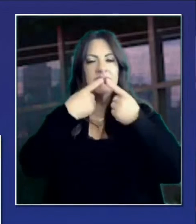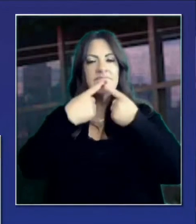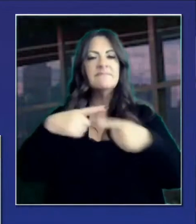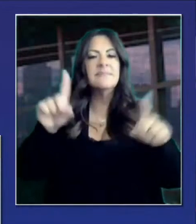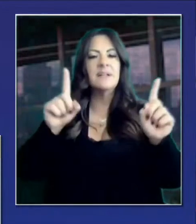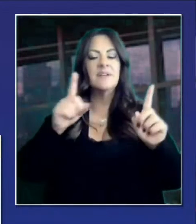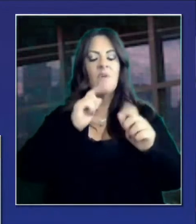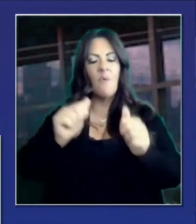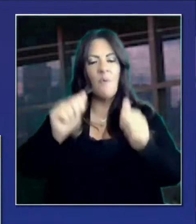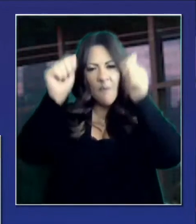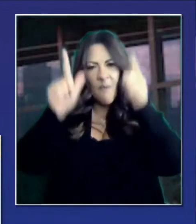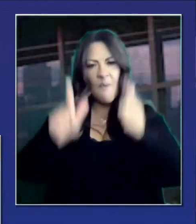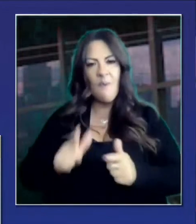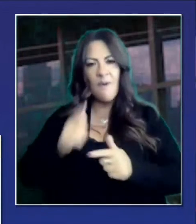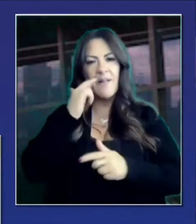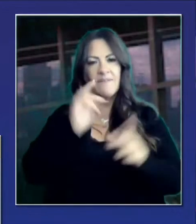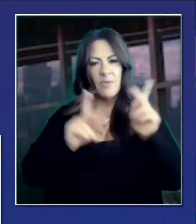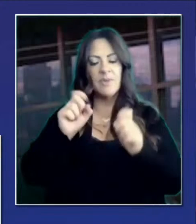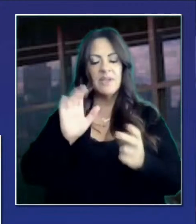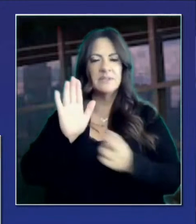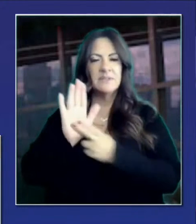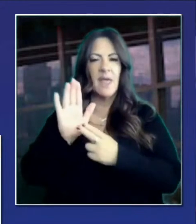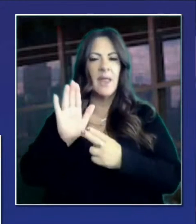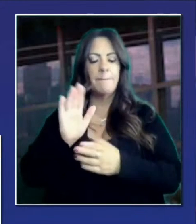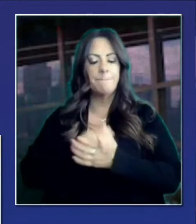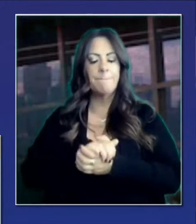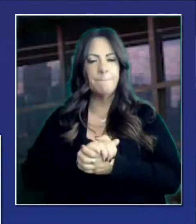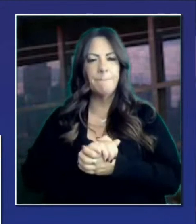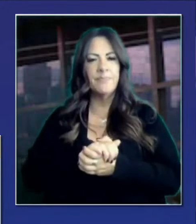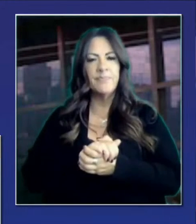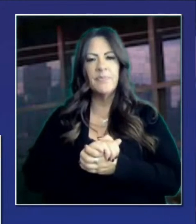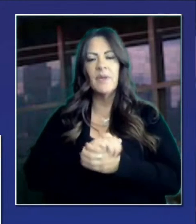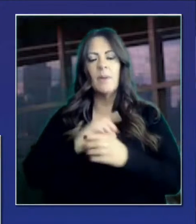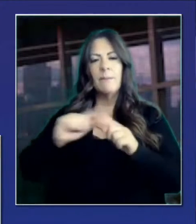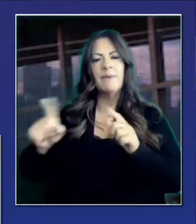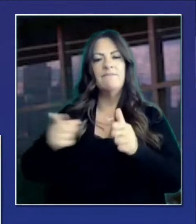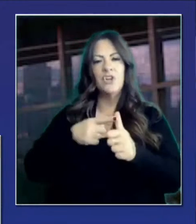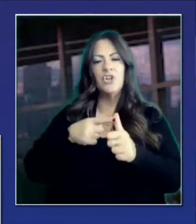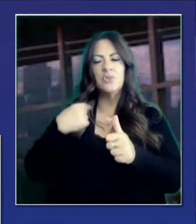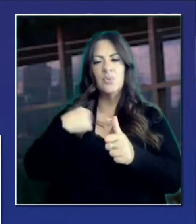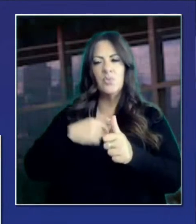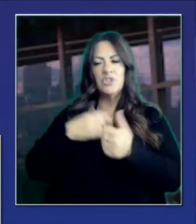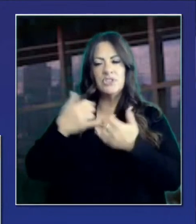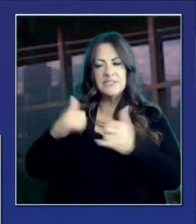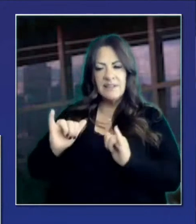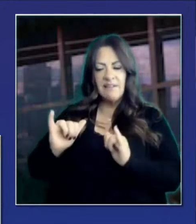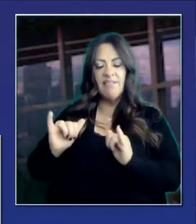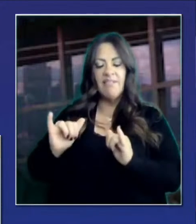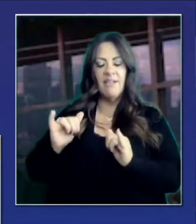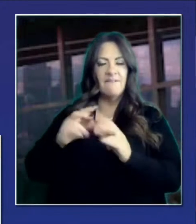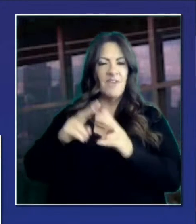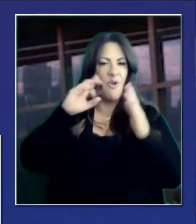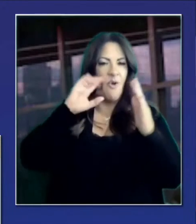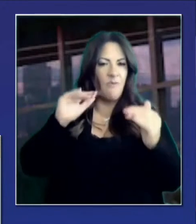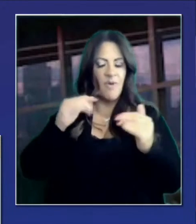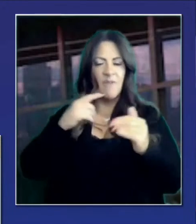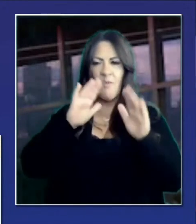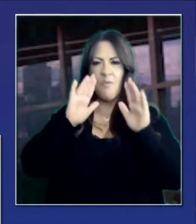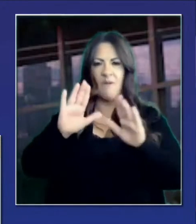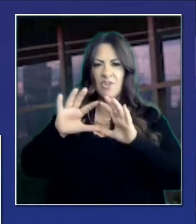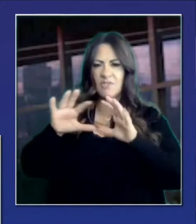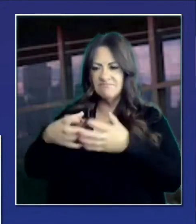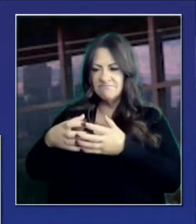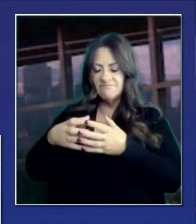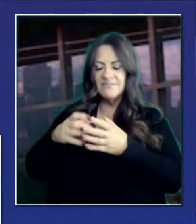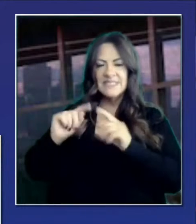to seek and source that information from that site. But we're very encouraged by it. Got an incredible team, incredible partnership